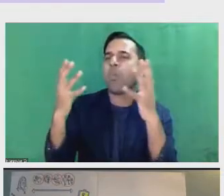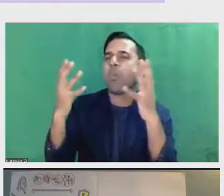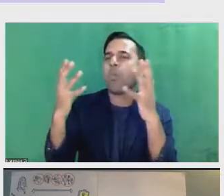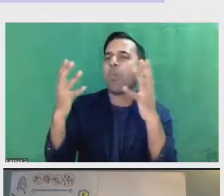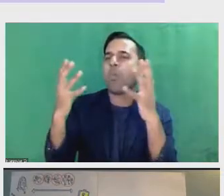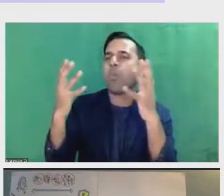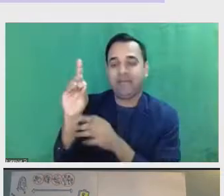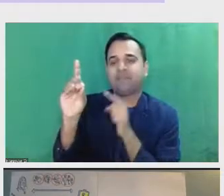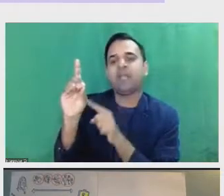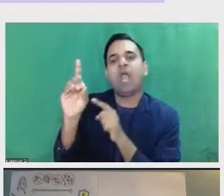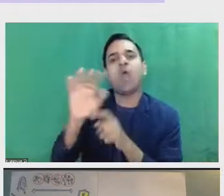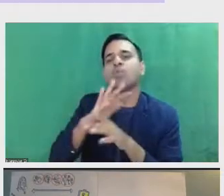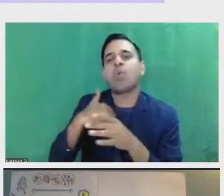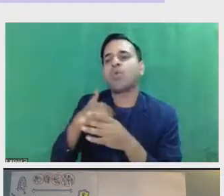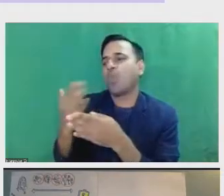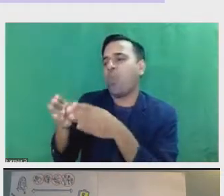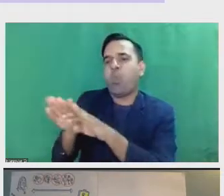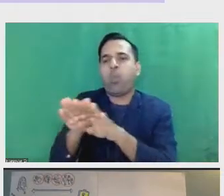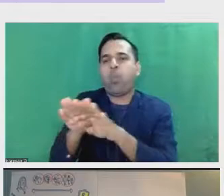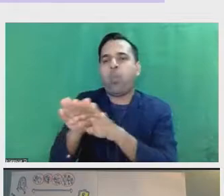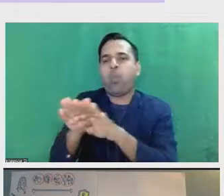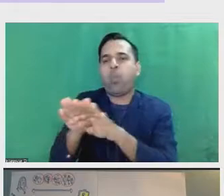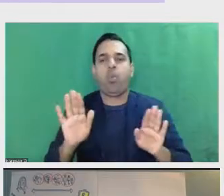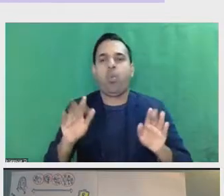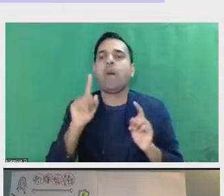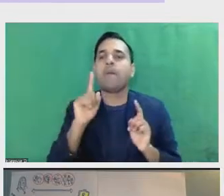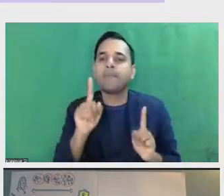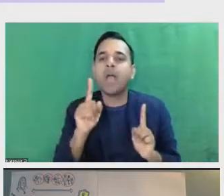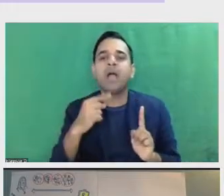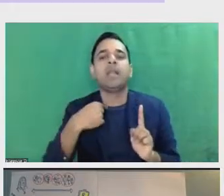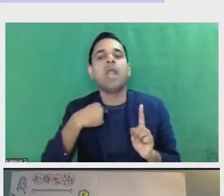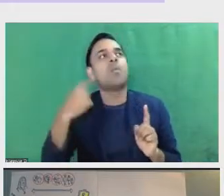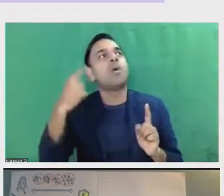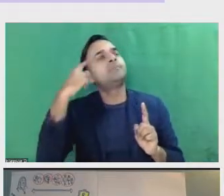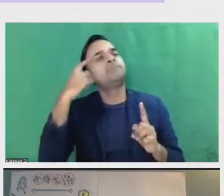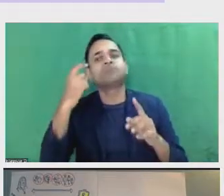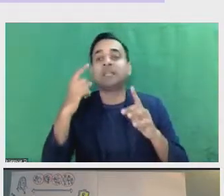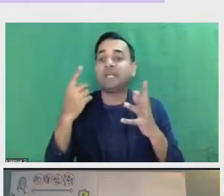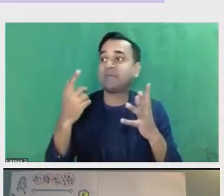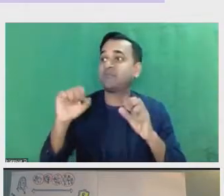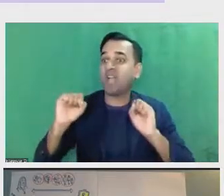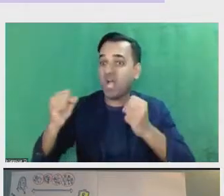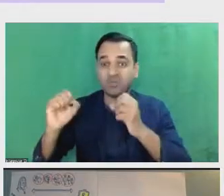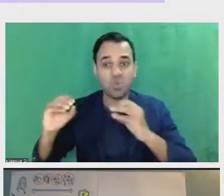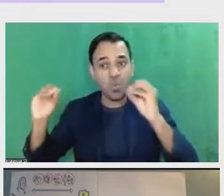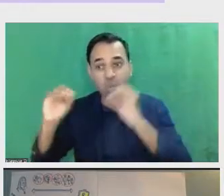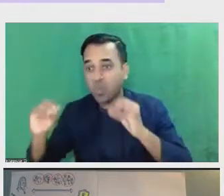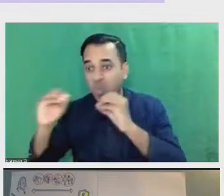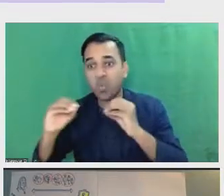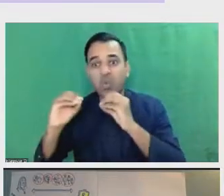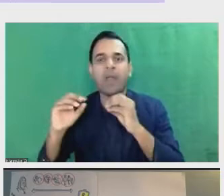sense. We also need to establish and urge the parties to reporting